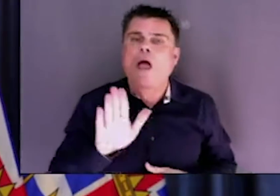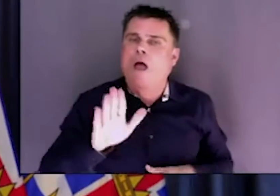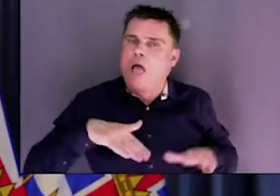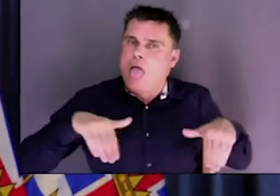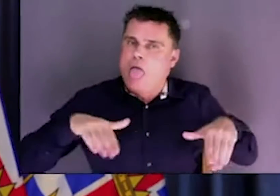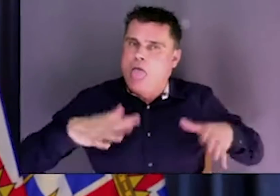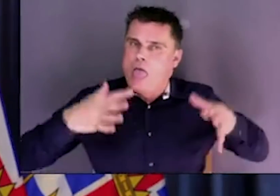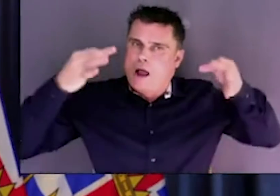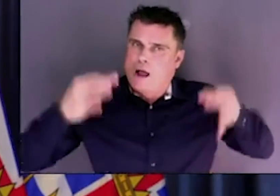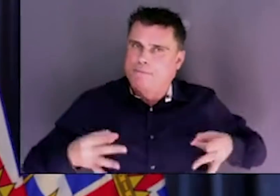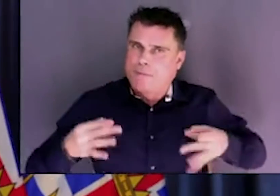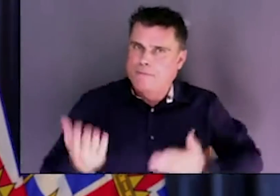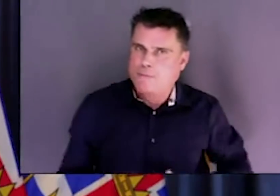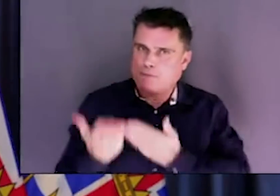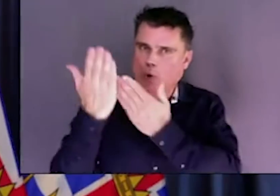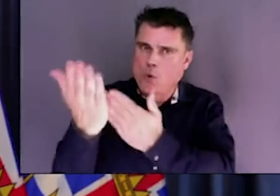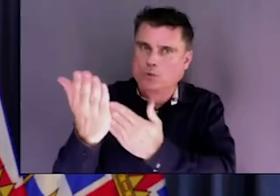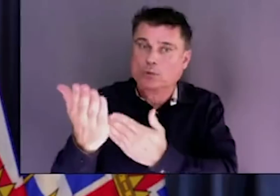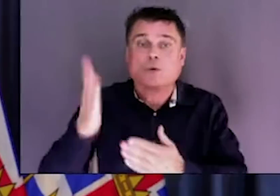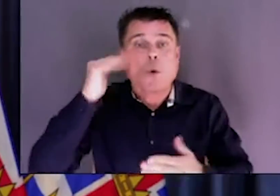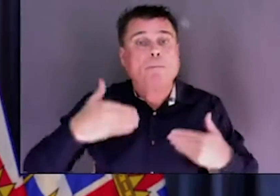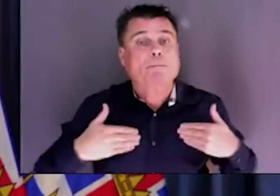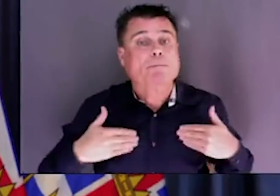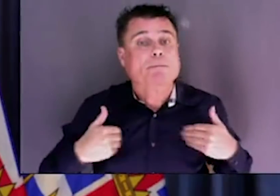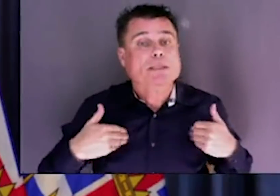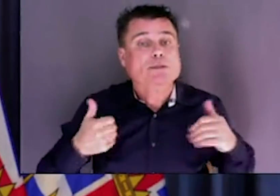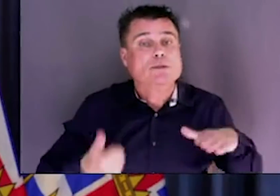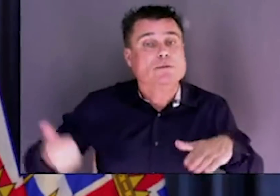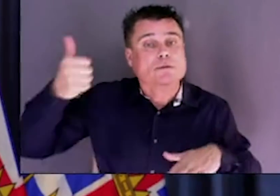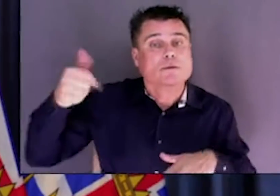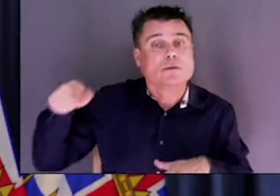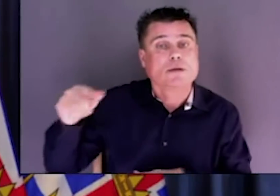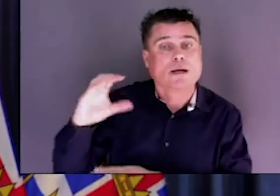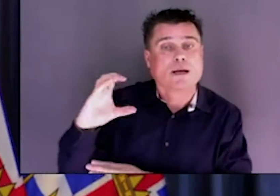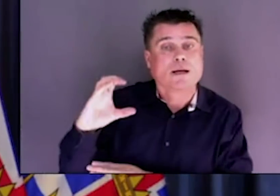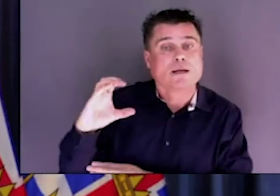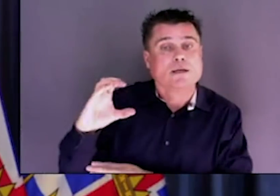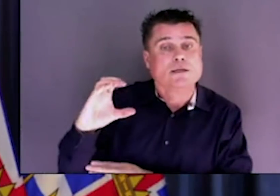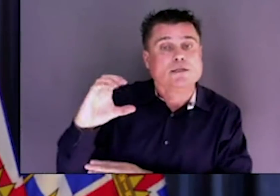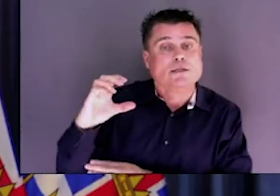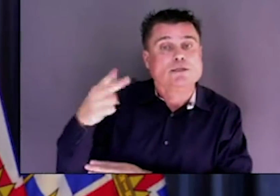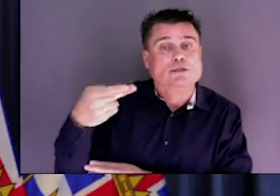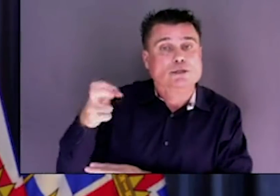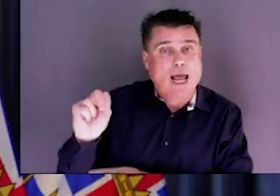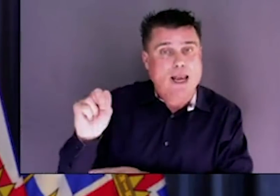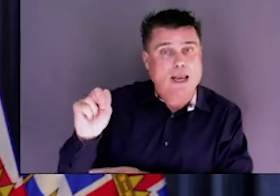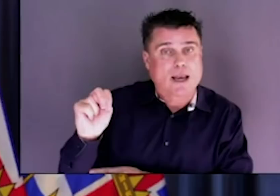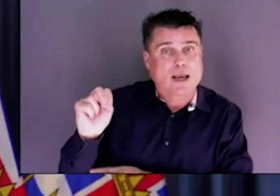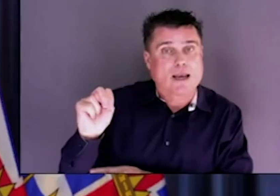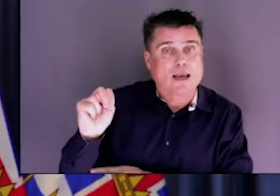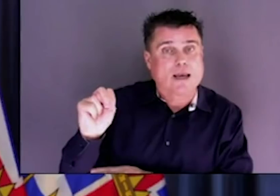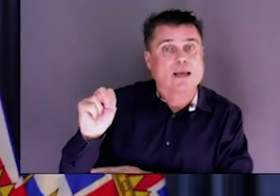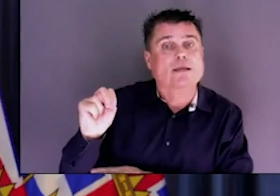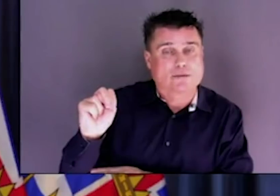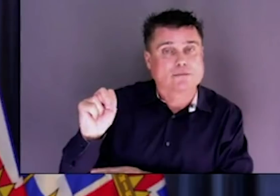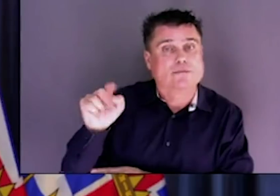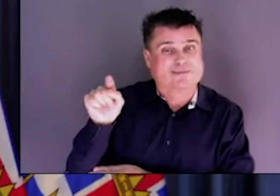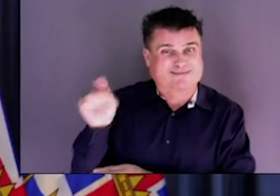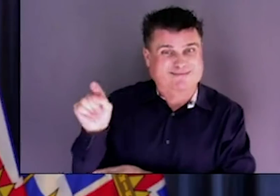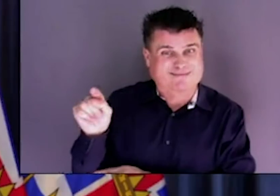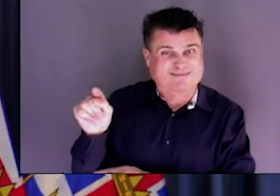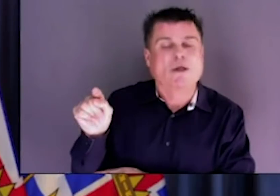the COVID working group of Cabinet. We'll be meeting this afternoon, the first meeting since the new Cabinet was sworn